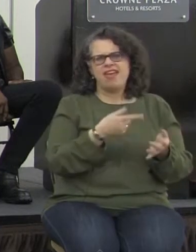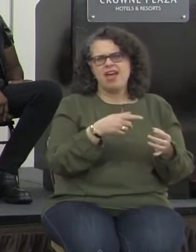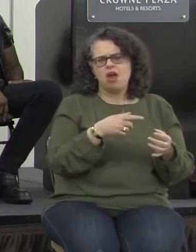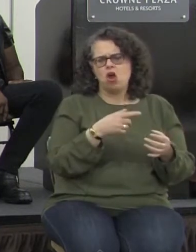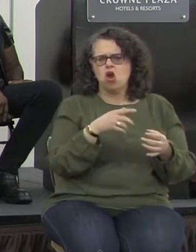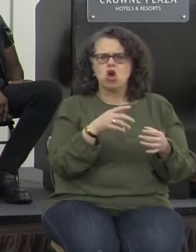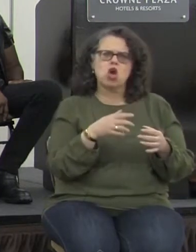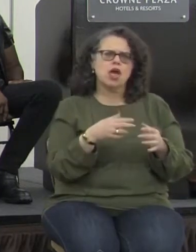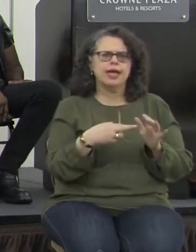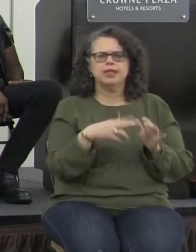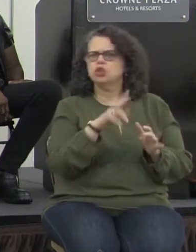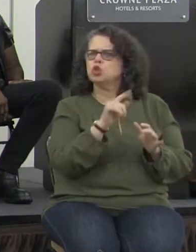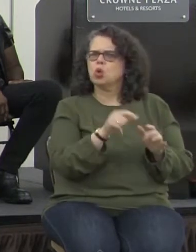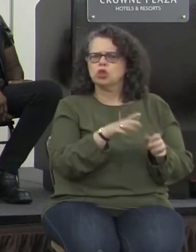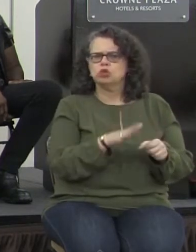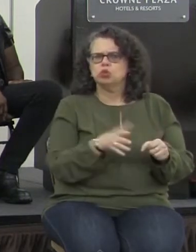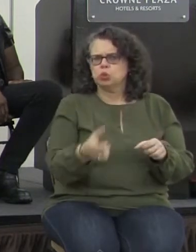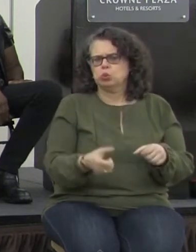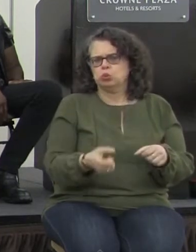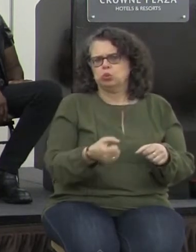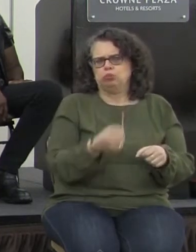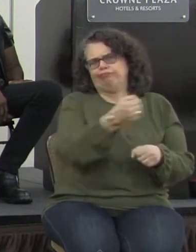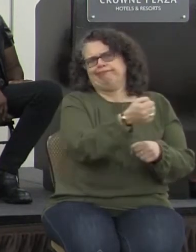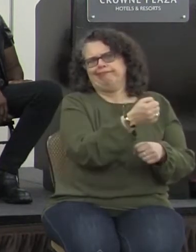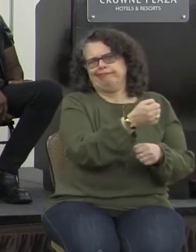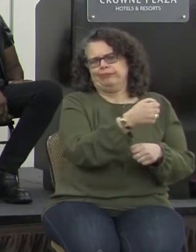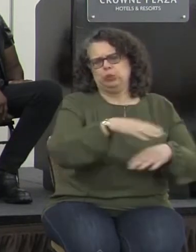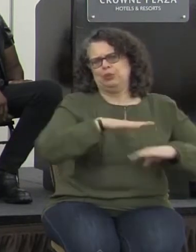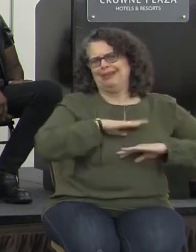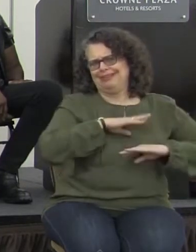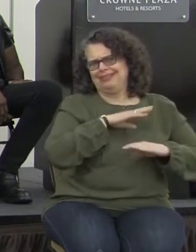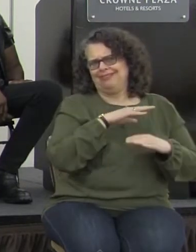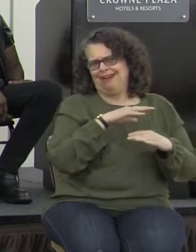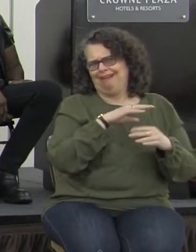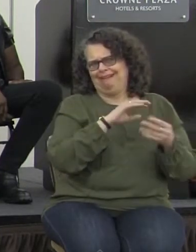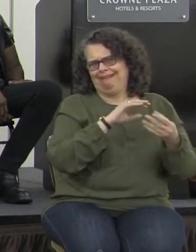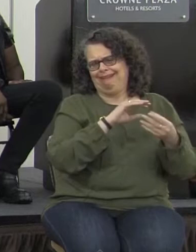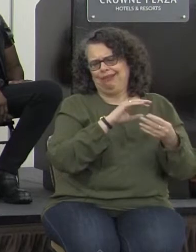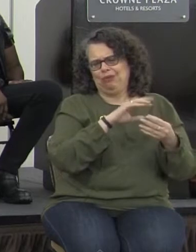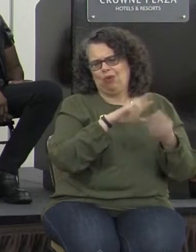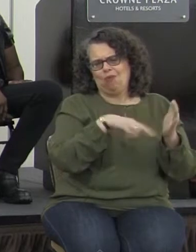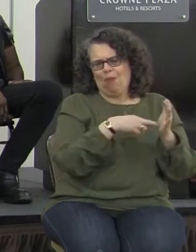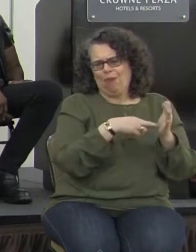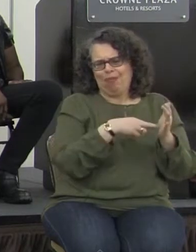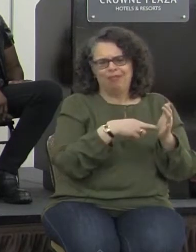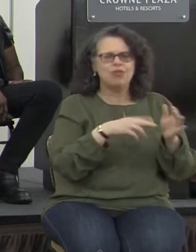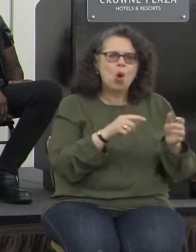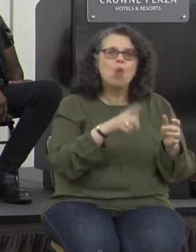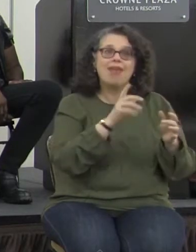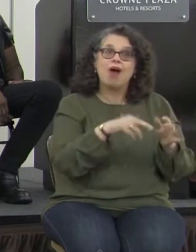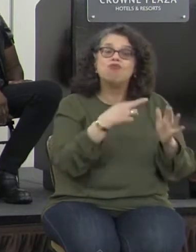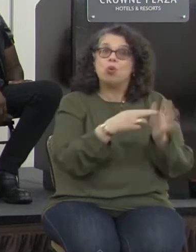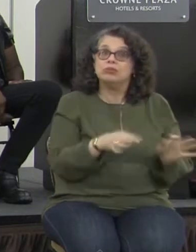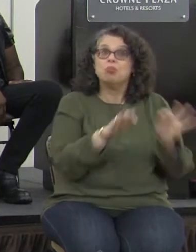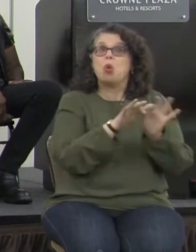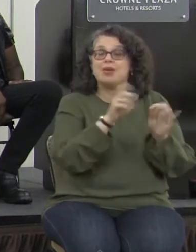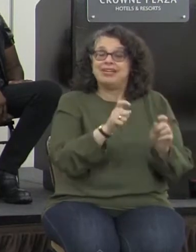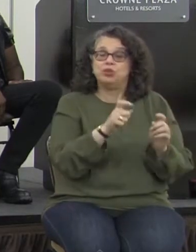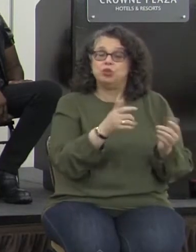a space. They're there because a vital role needs to be filled. So give them